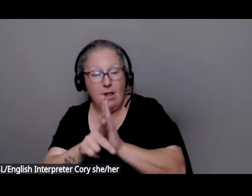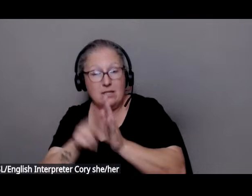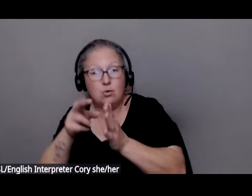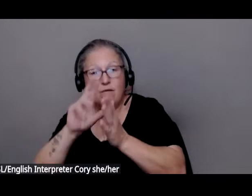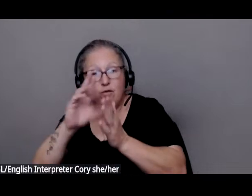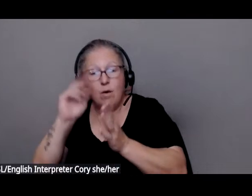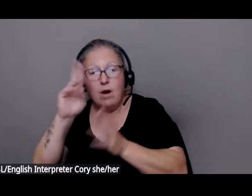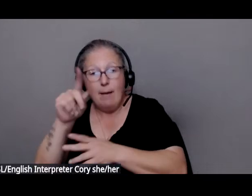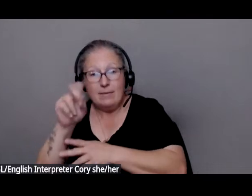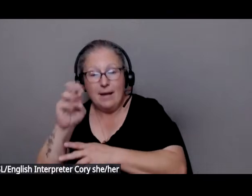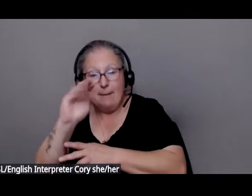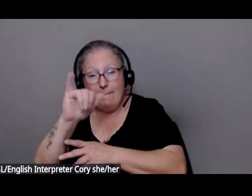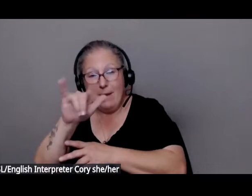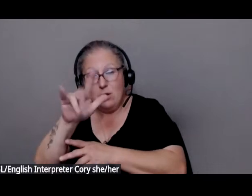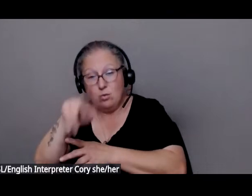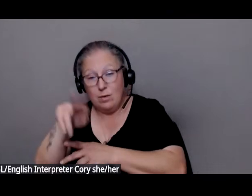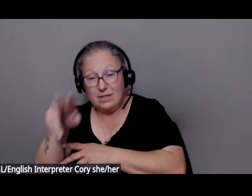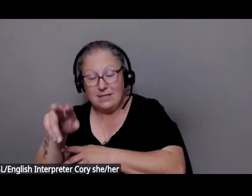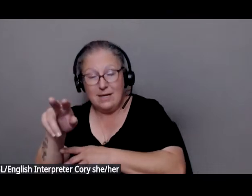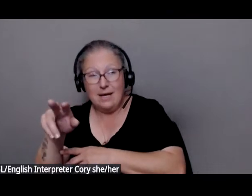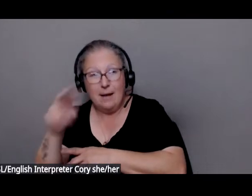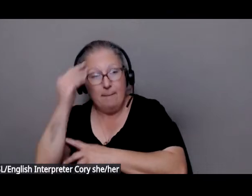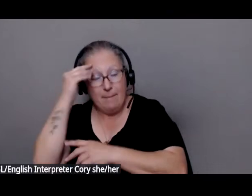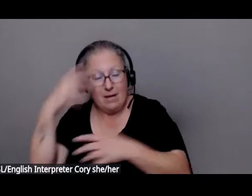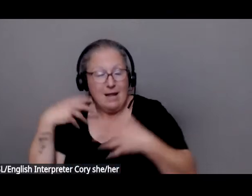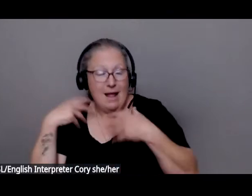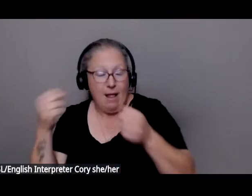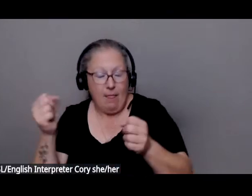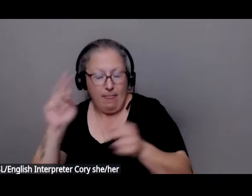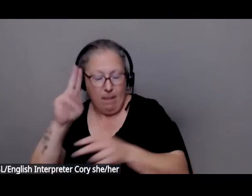May 22nd, we'll be doing a mental health update.